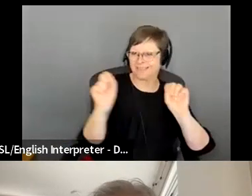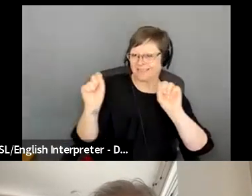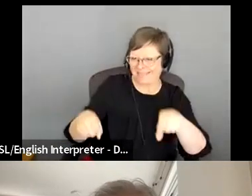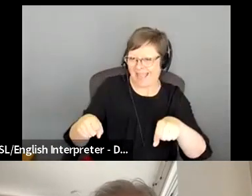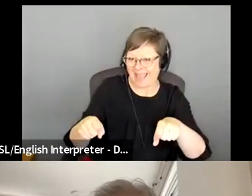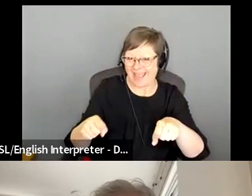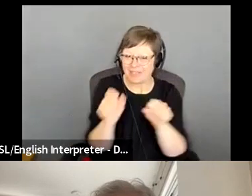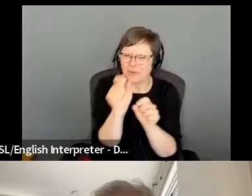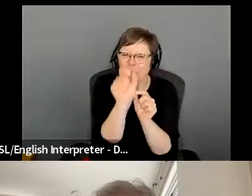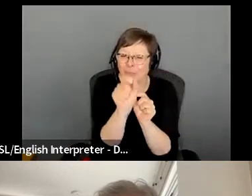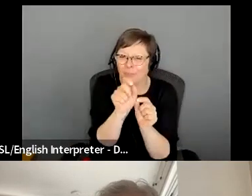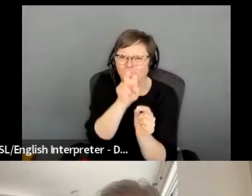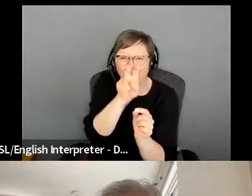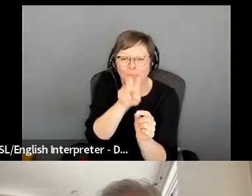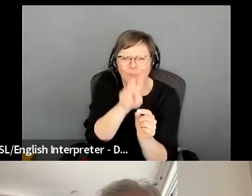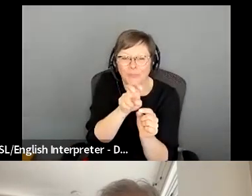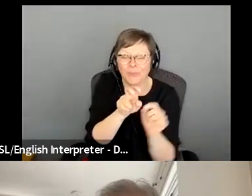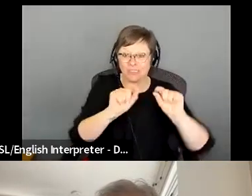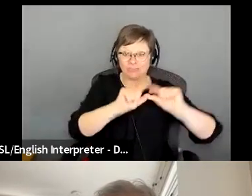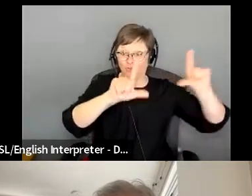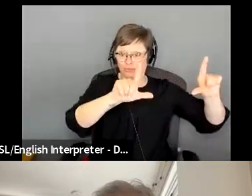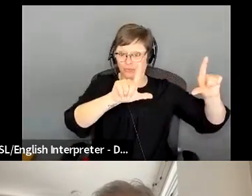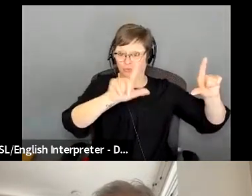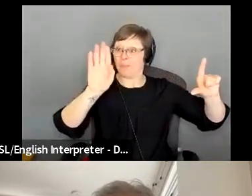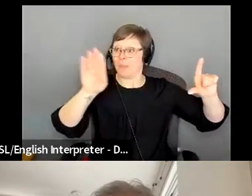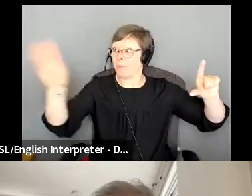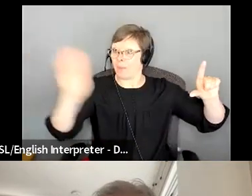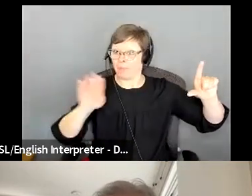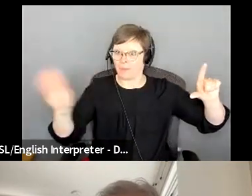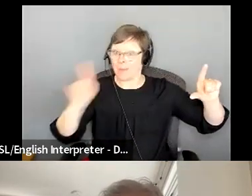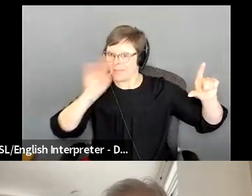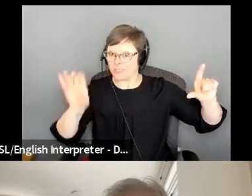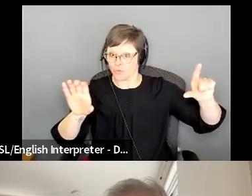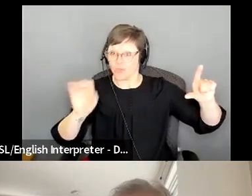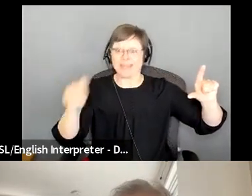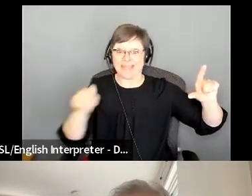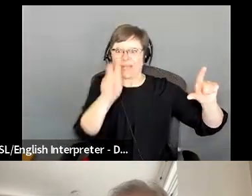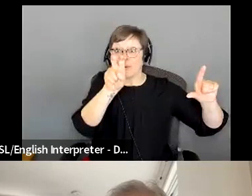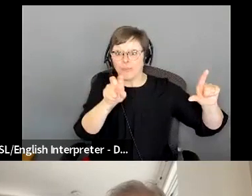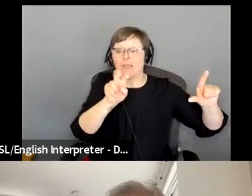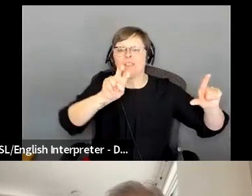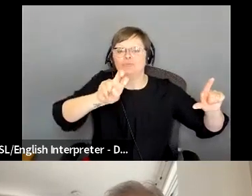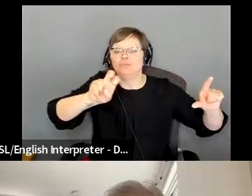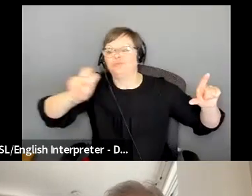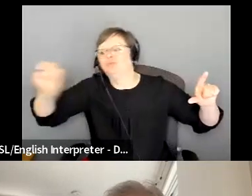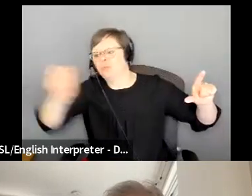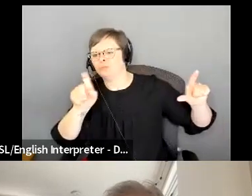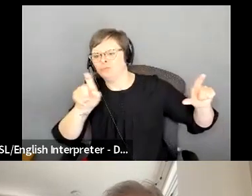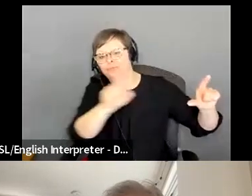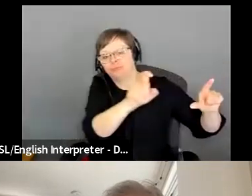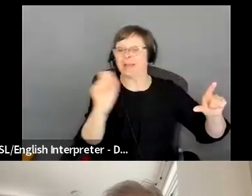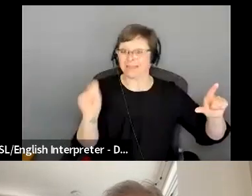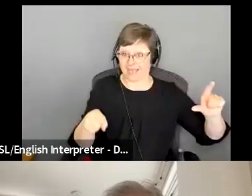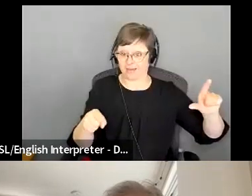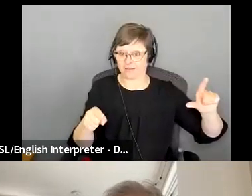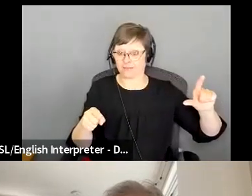little bar in between the image and the video to make it as big or as little as you want. And then two,